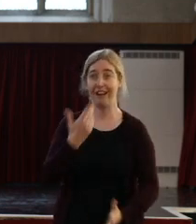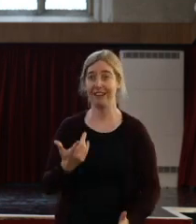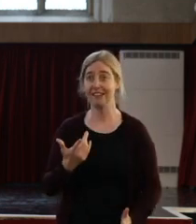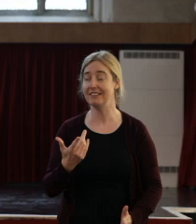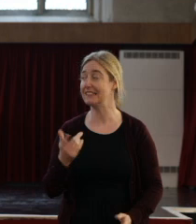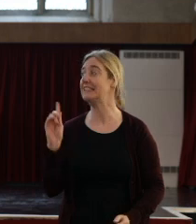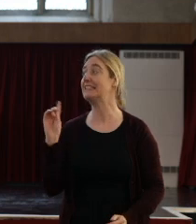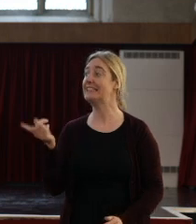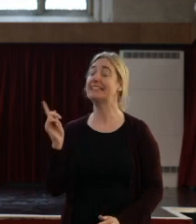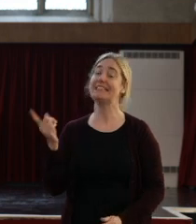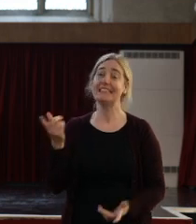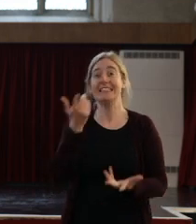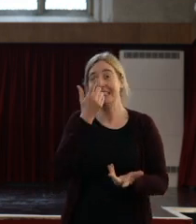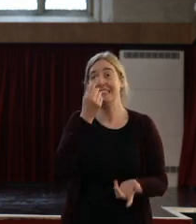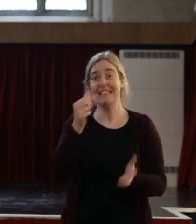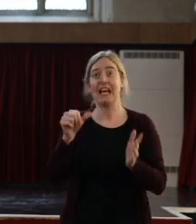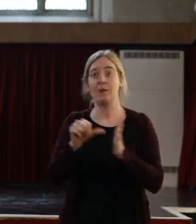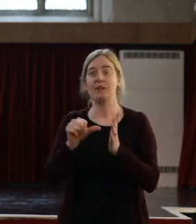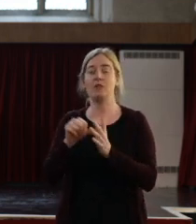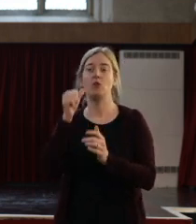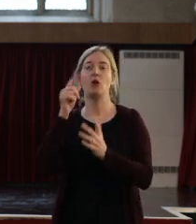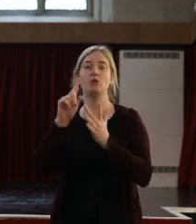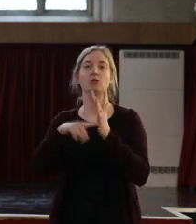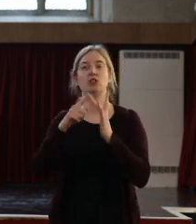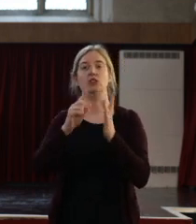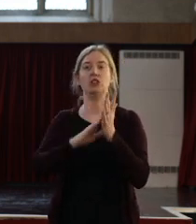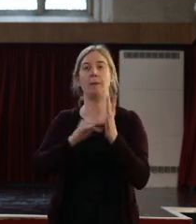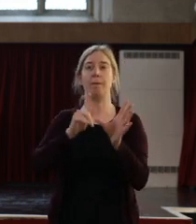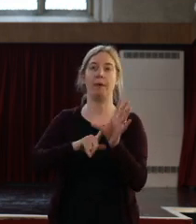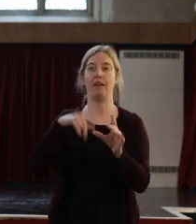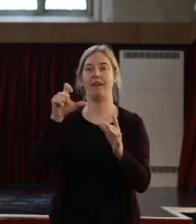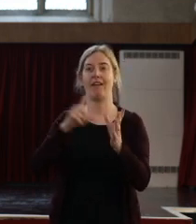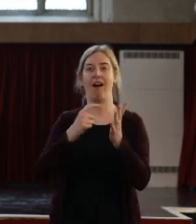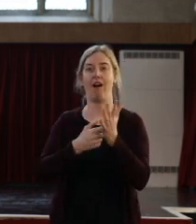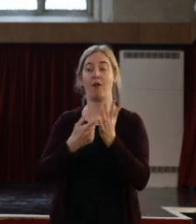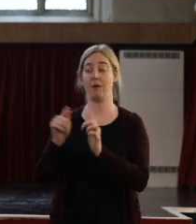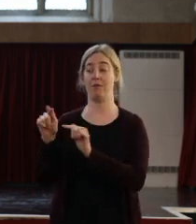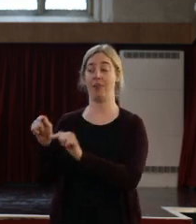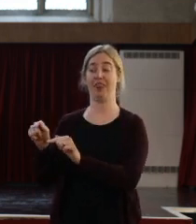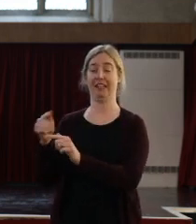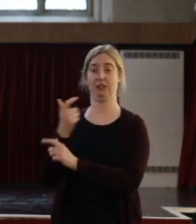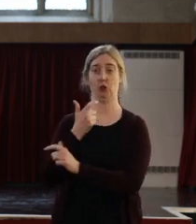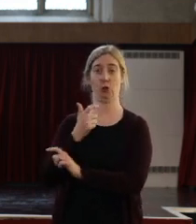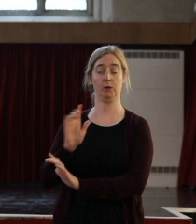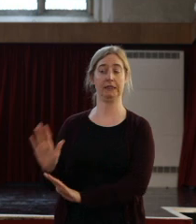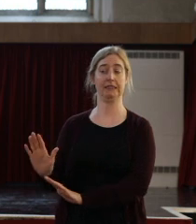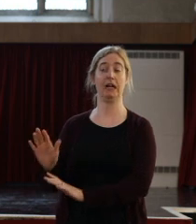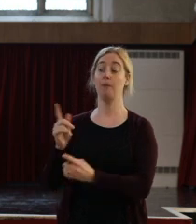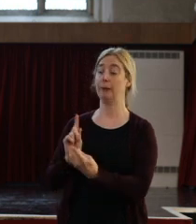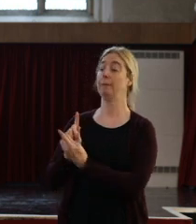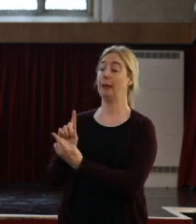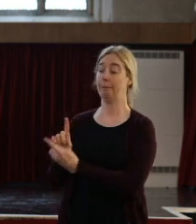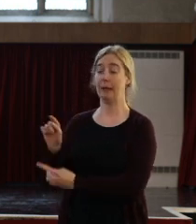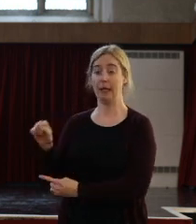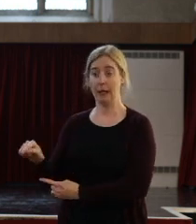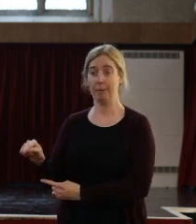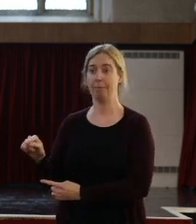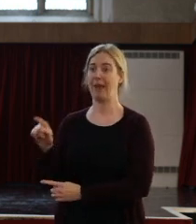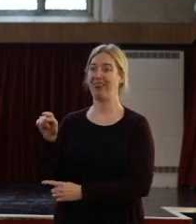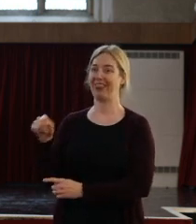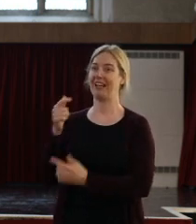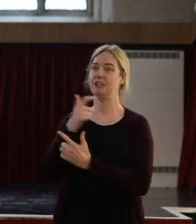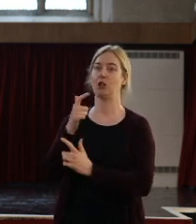a really tricky path. I mean, obviously, we all probably know the Jimmy Carr story at the moment. I mean, that joke, I mean, I've met Jimmy a few times, but that joke